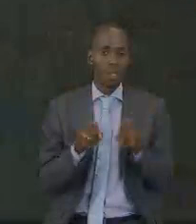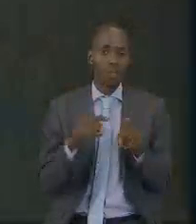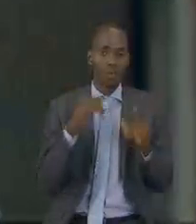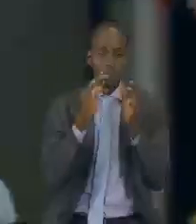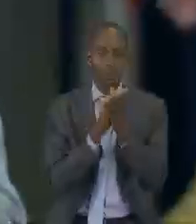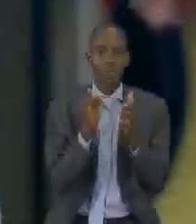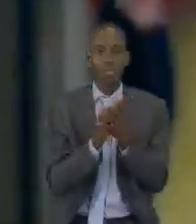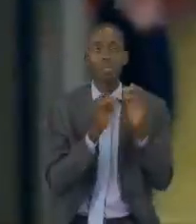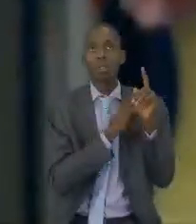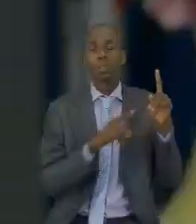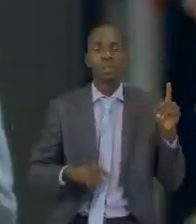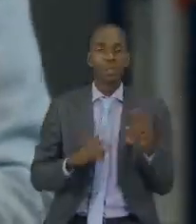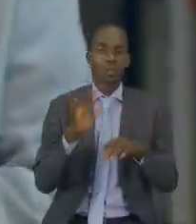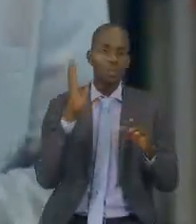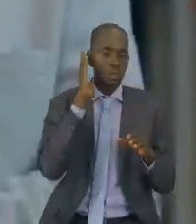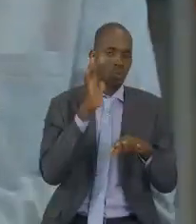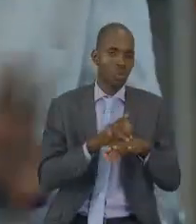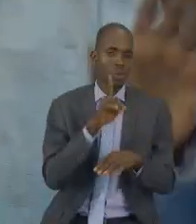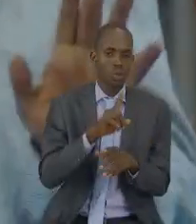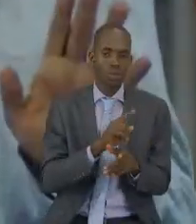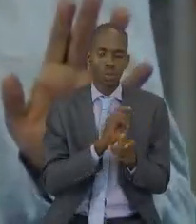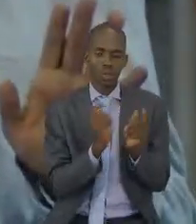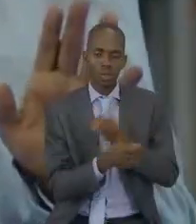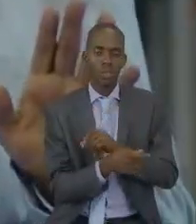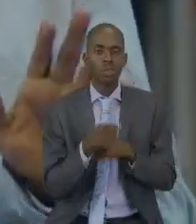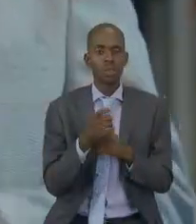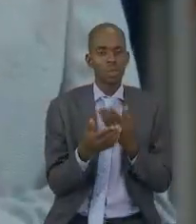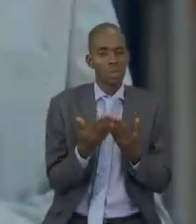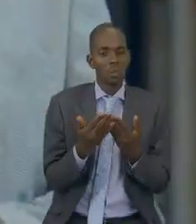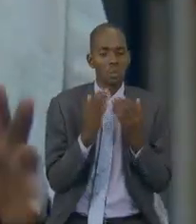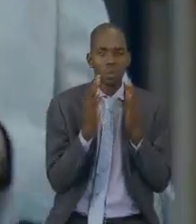you, heal you, transform you. Simple